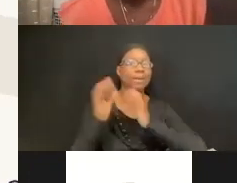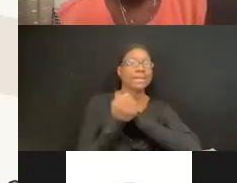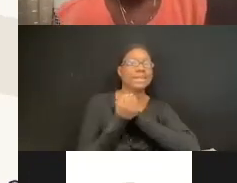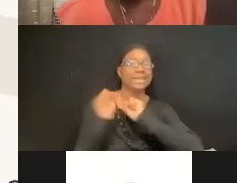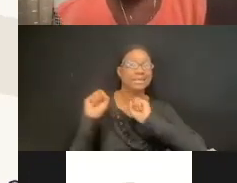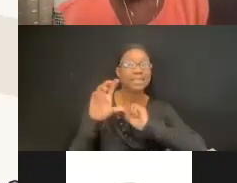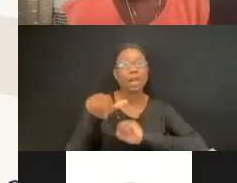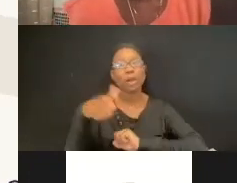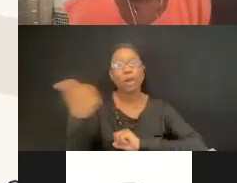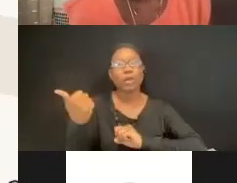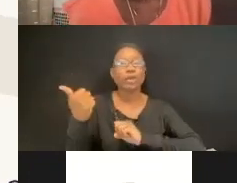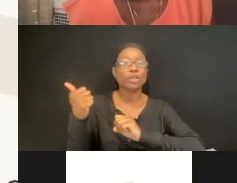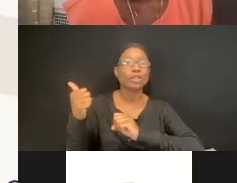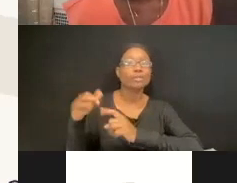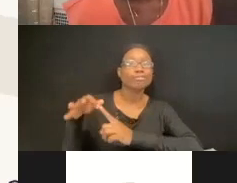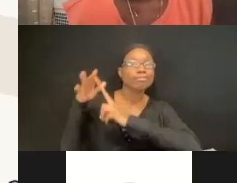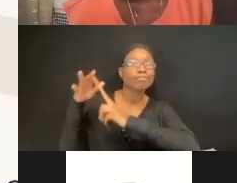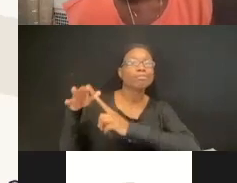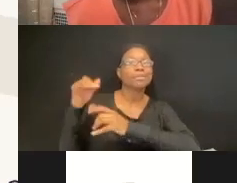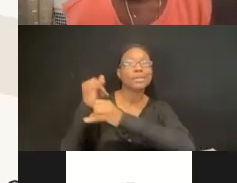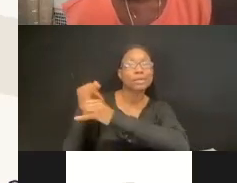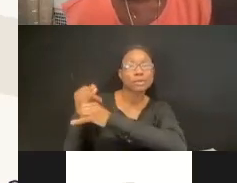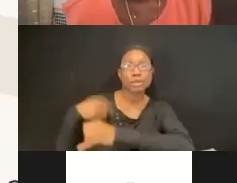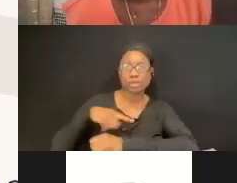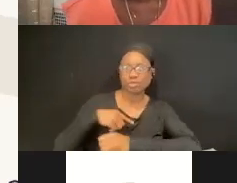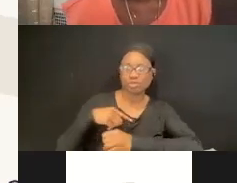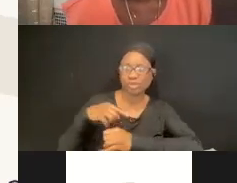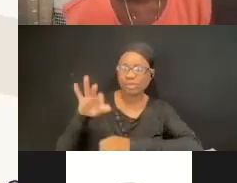doing trans people wrong, or